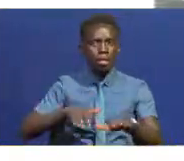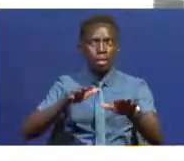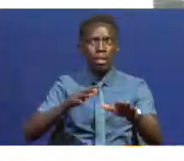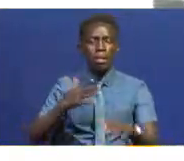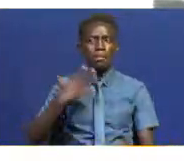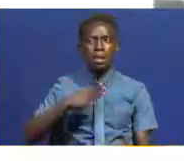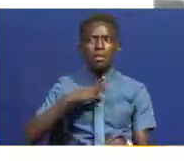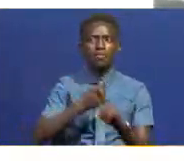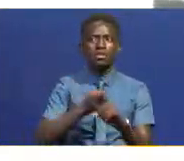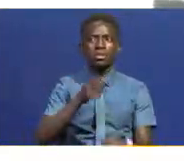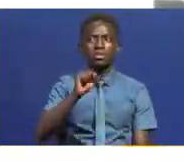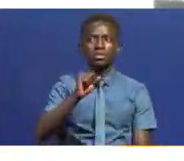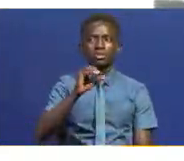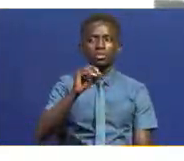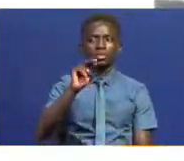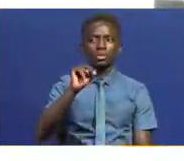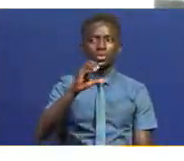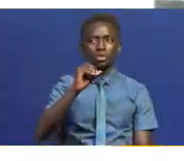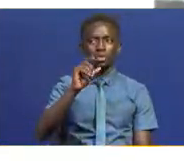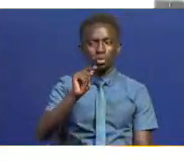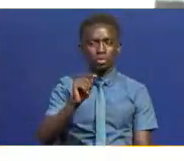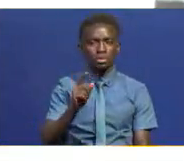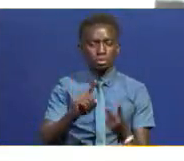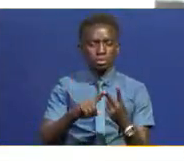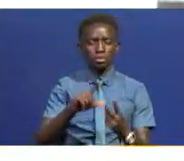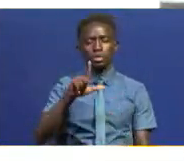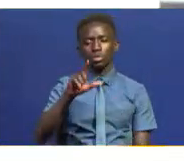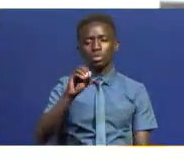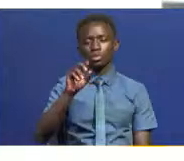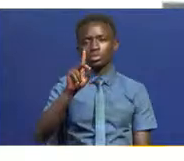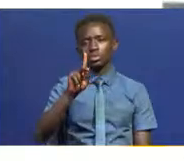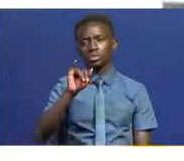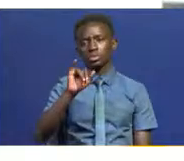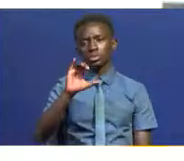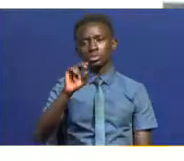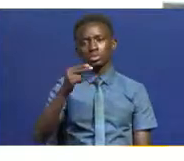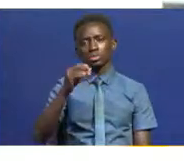Songot Lokichokyo Lotelei